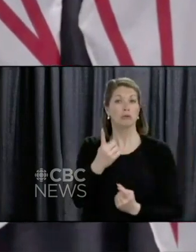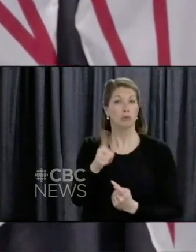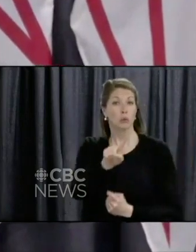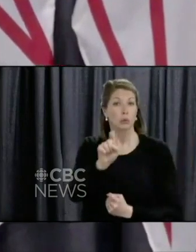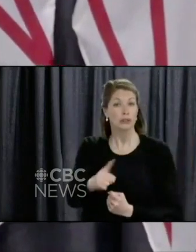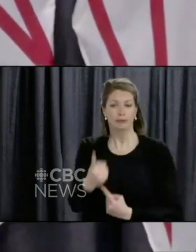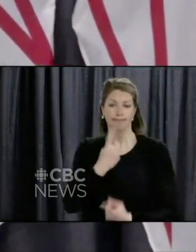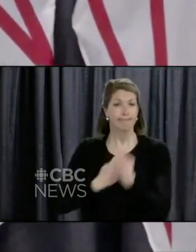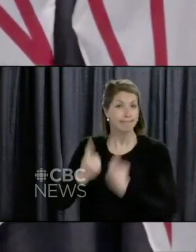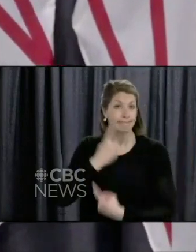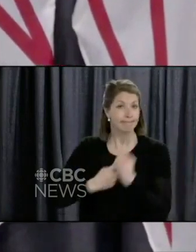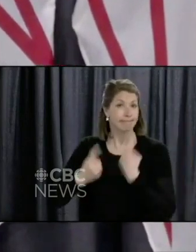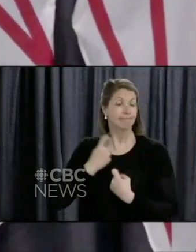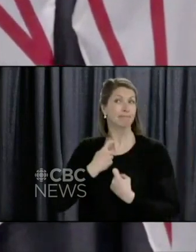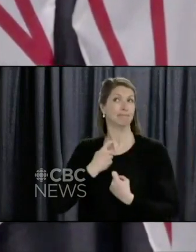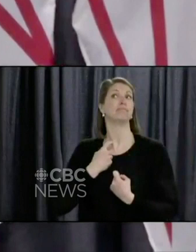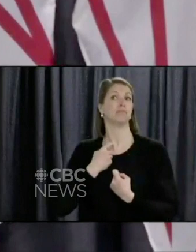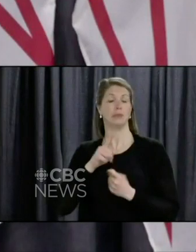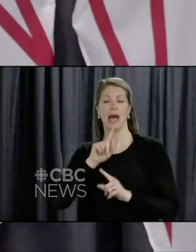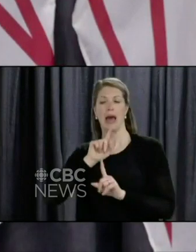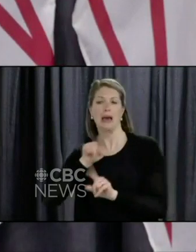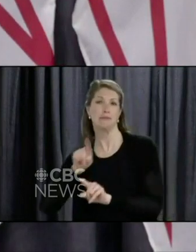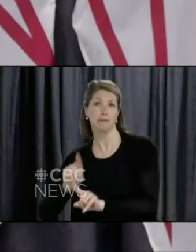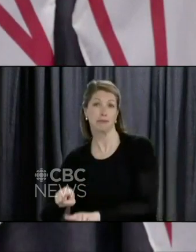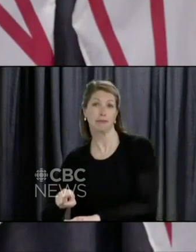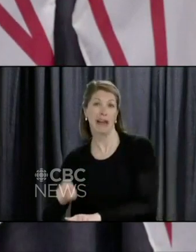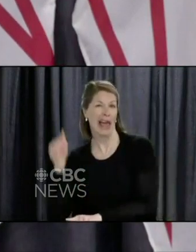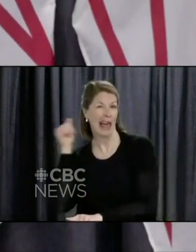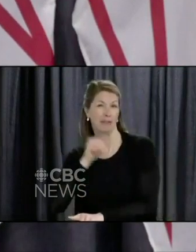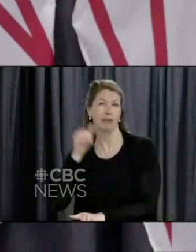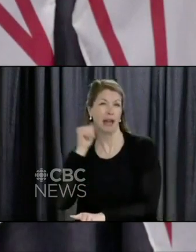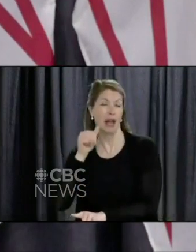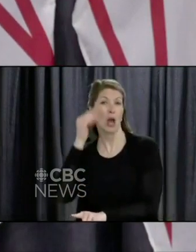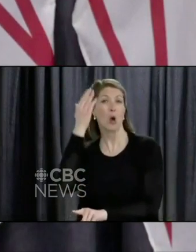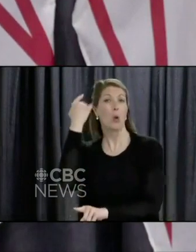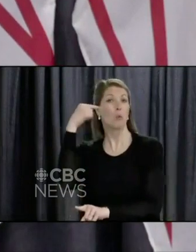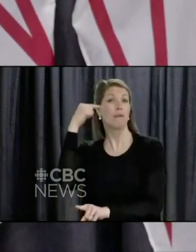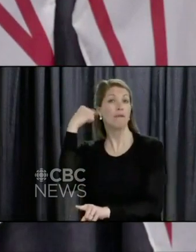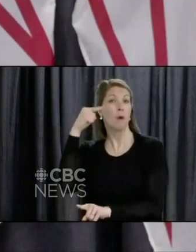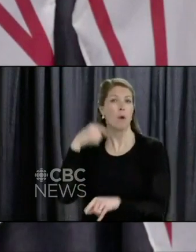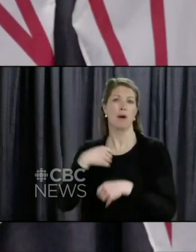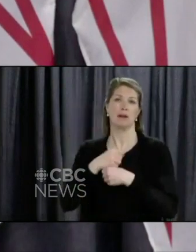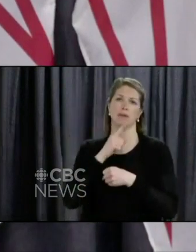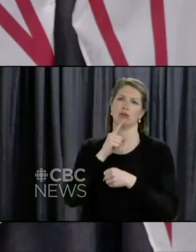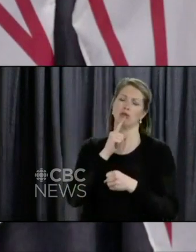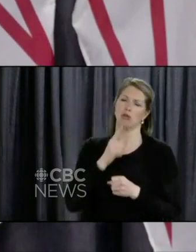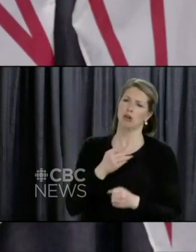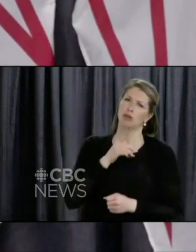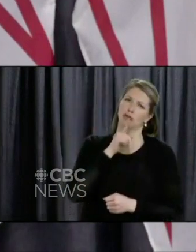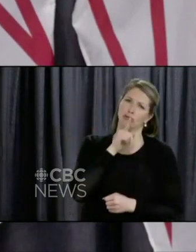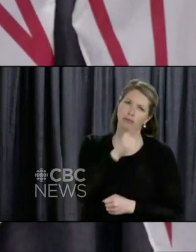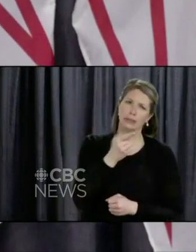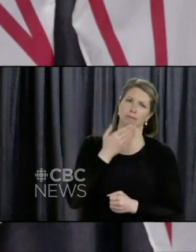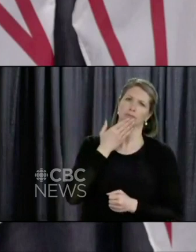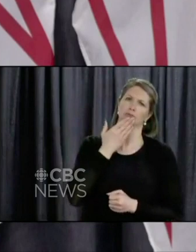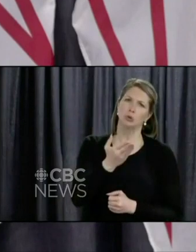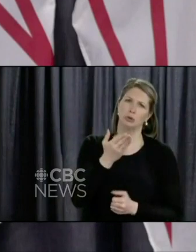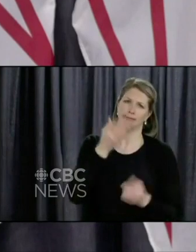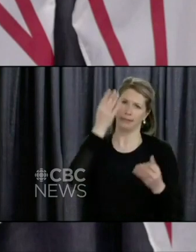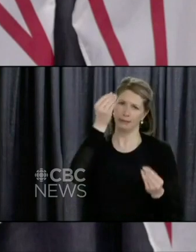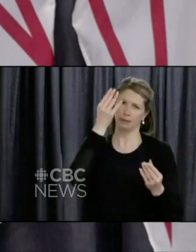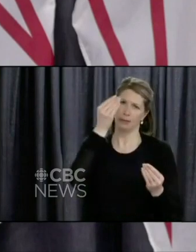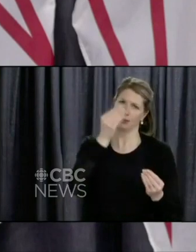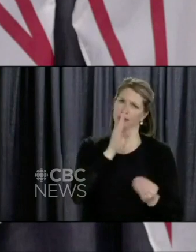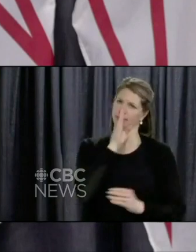reaching every single community to ensure that you have the most updated, relevant information about how this virus is moving throughout